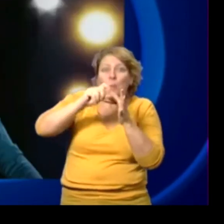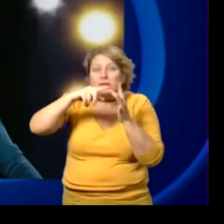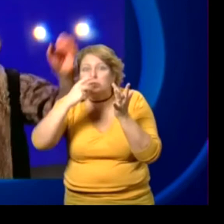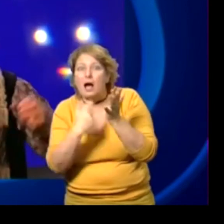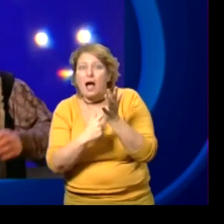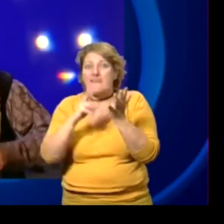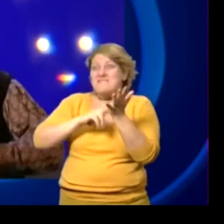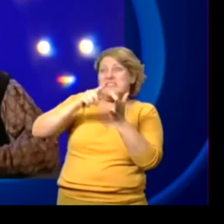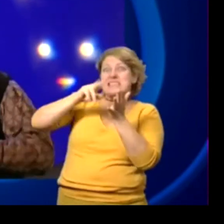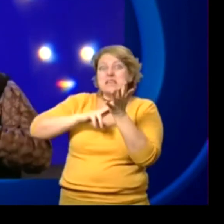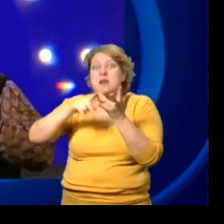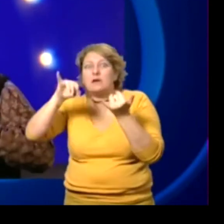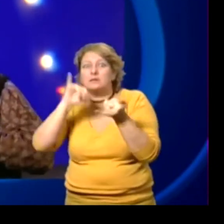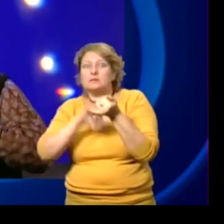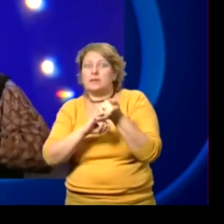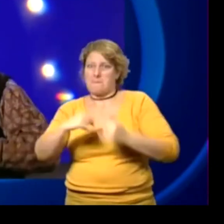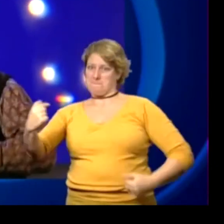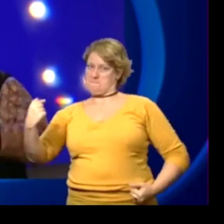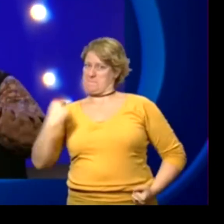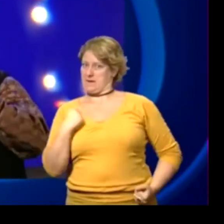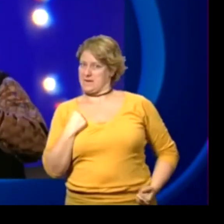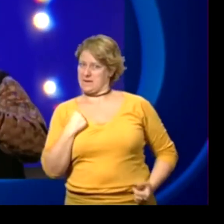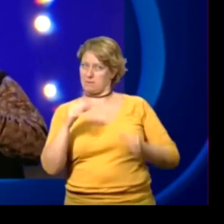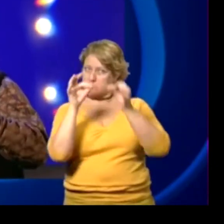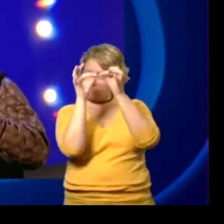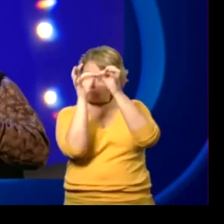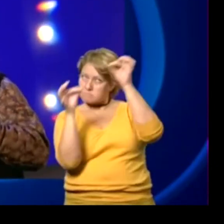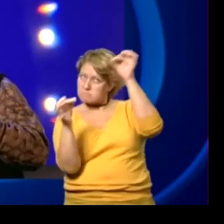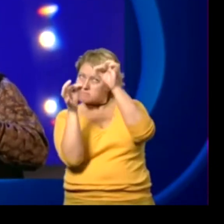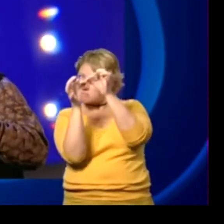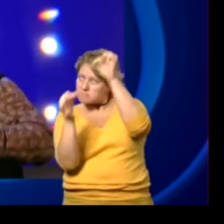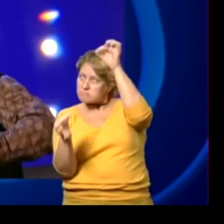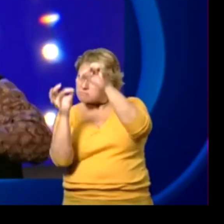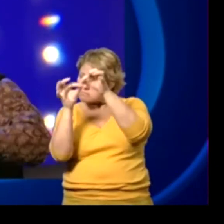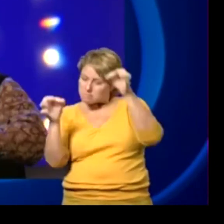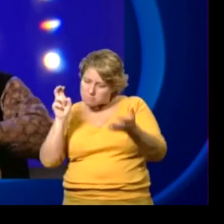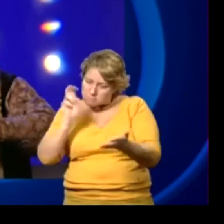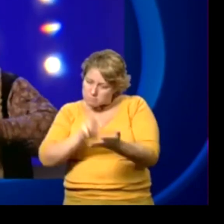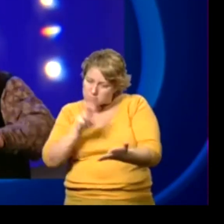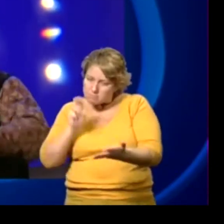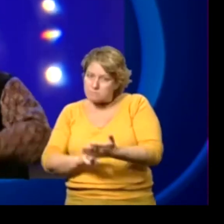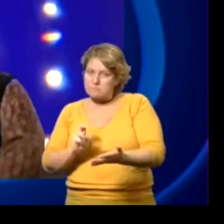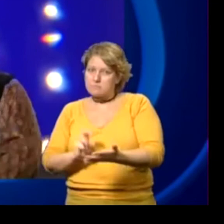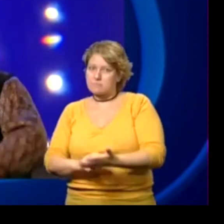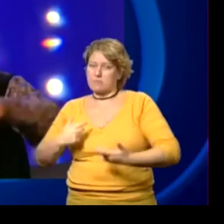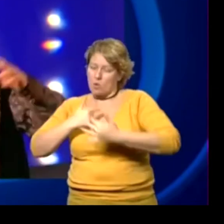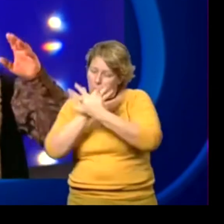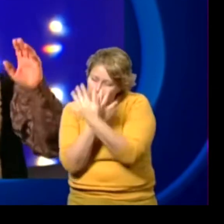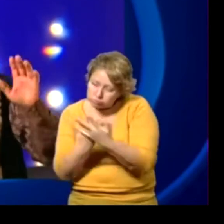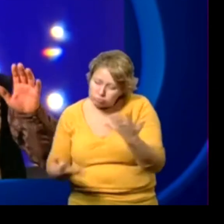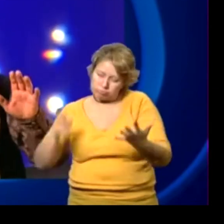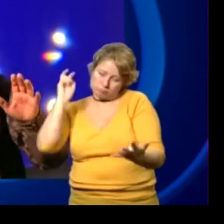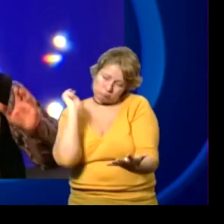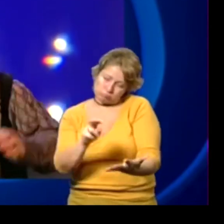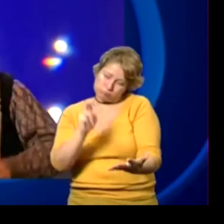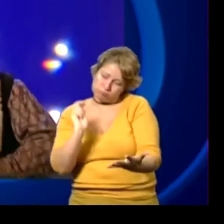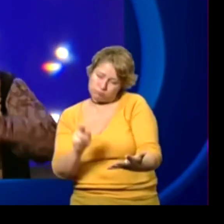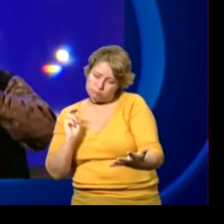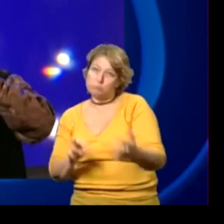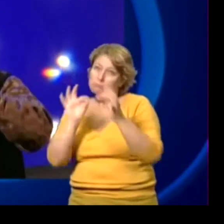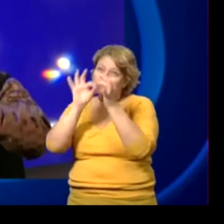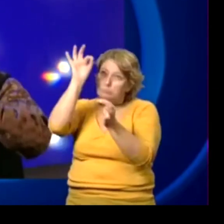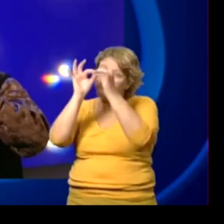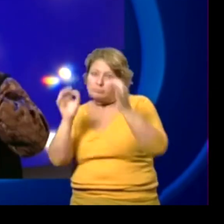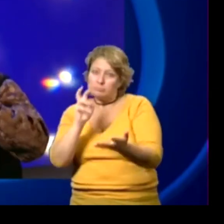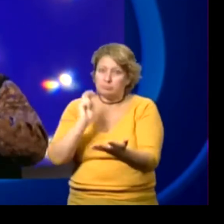Venus, and I took measurements, thousands and thousands of them. And when